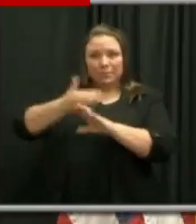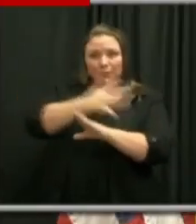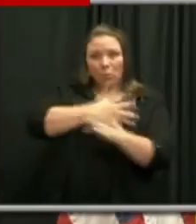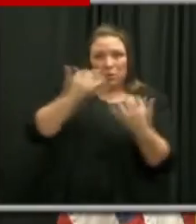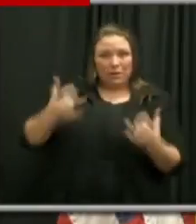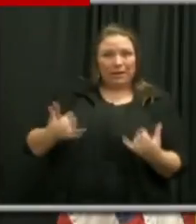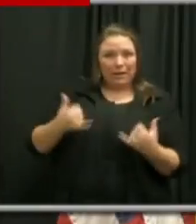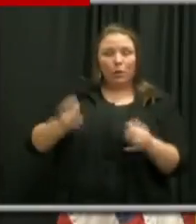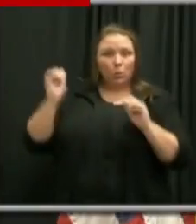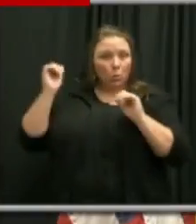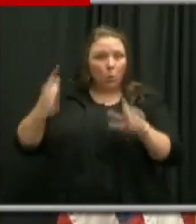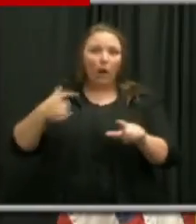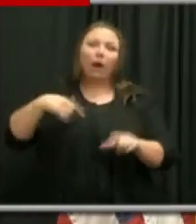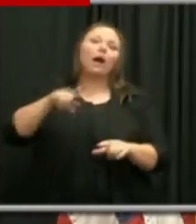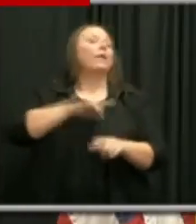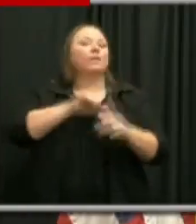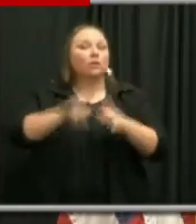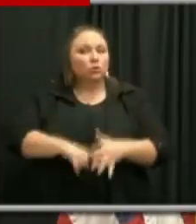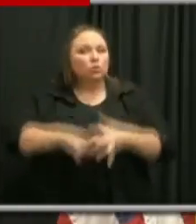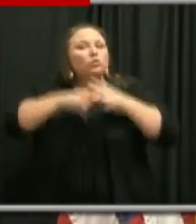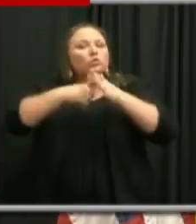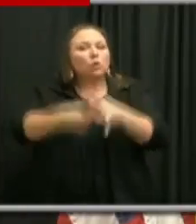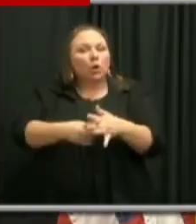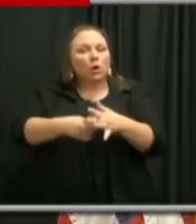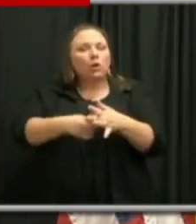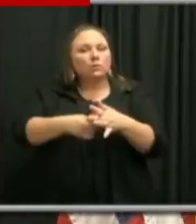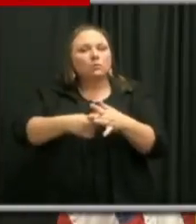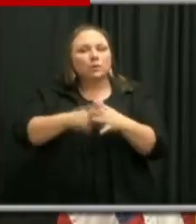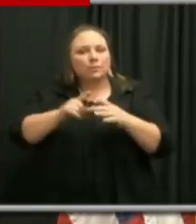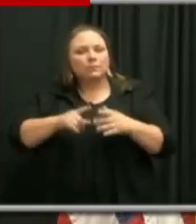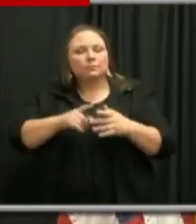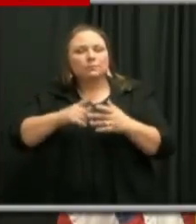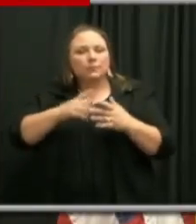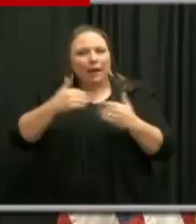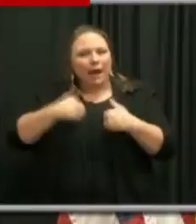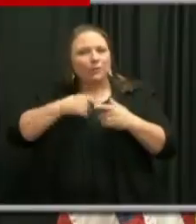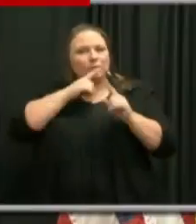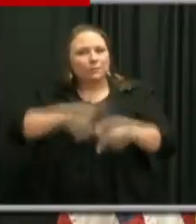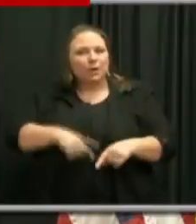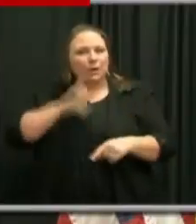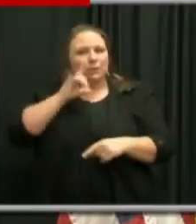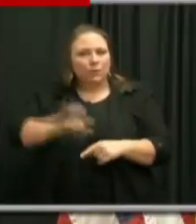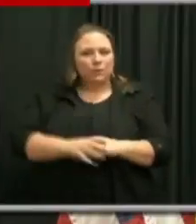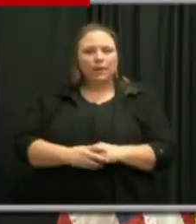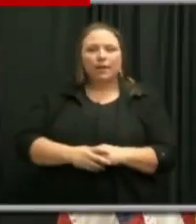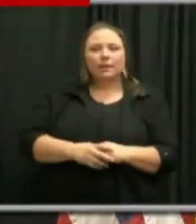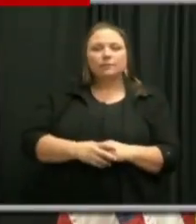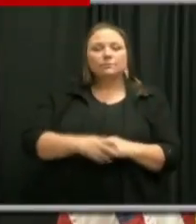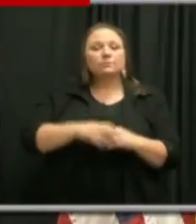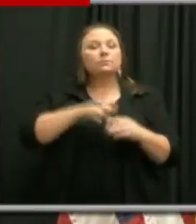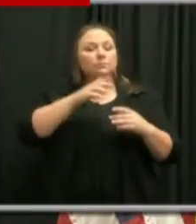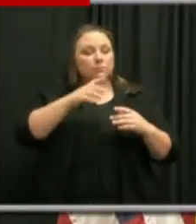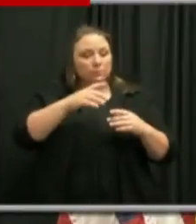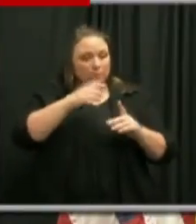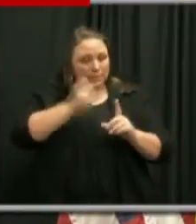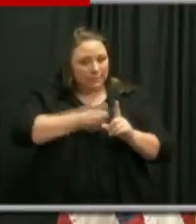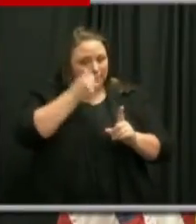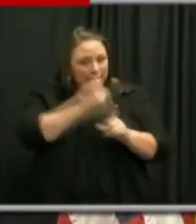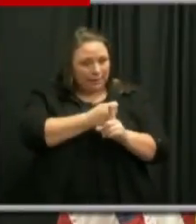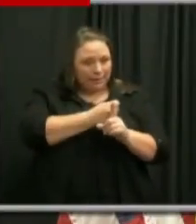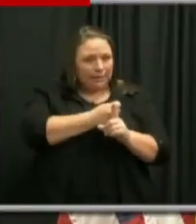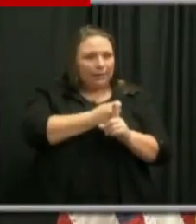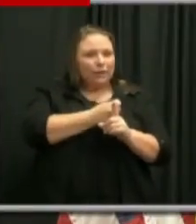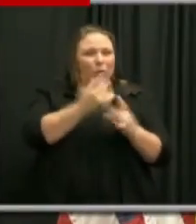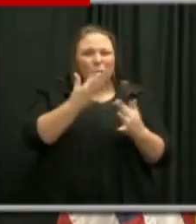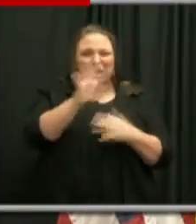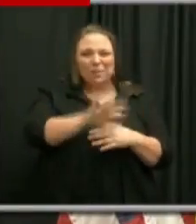before, all of us are making primary responses to the virus. After a lag period of about 10 days to give B cells